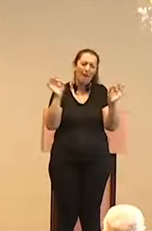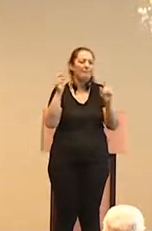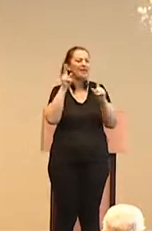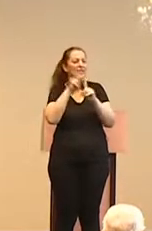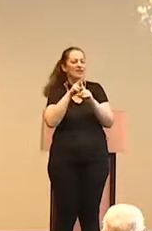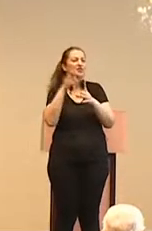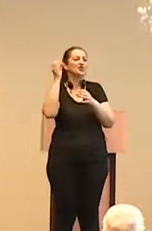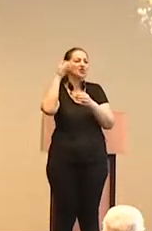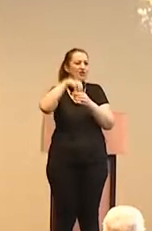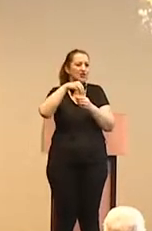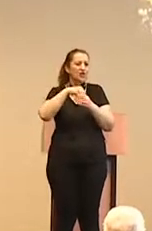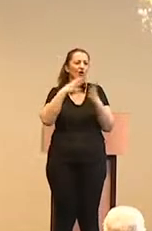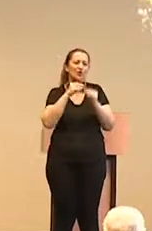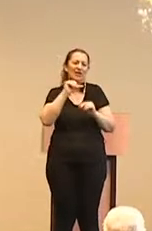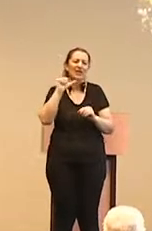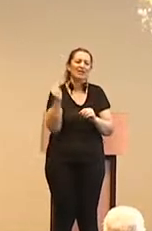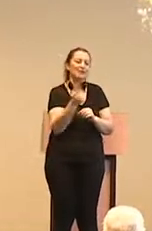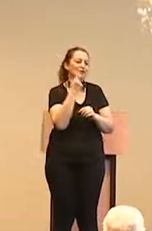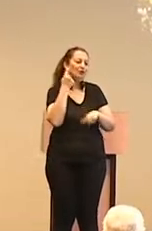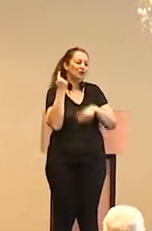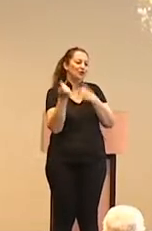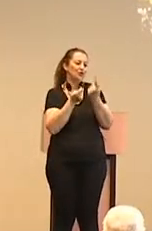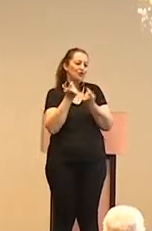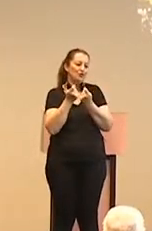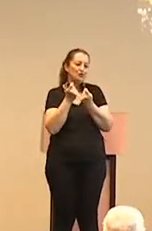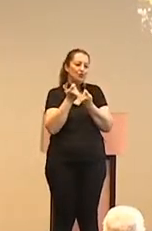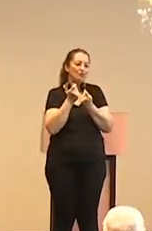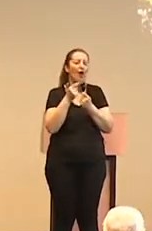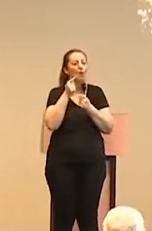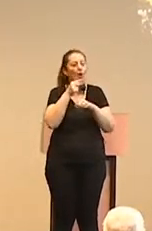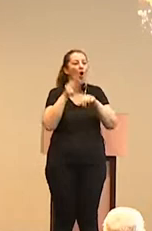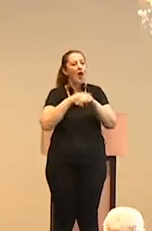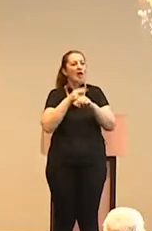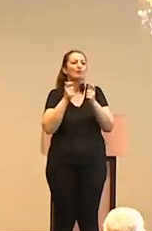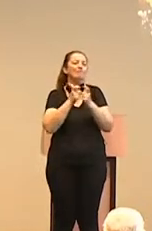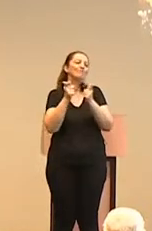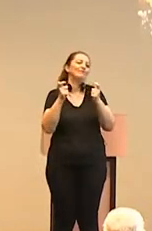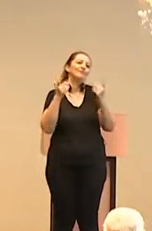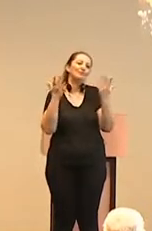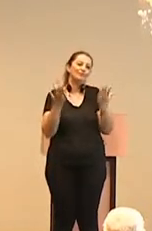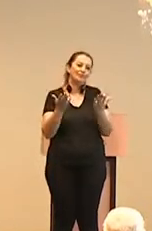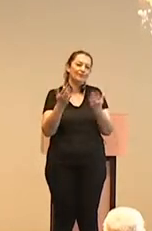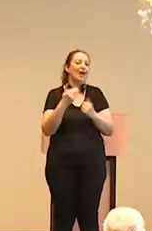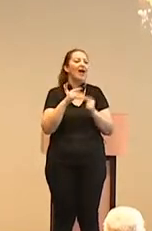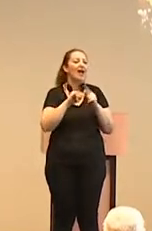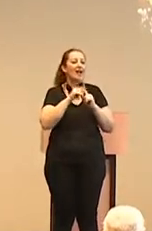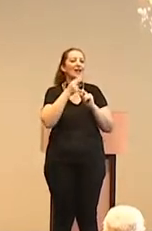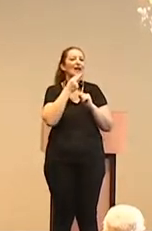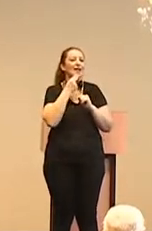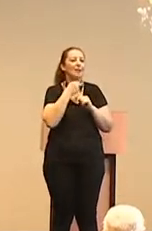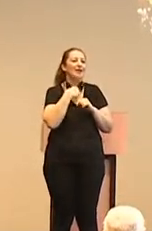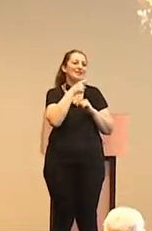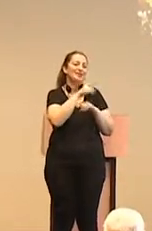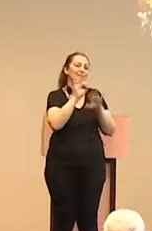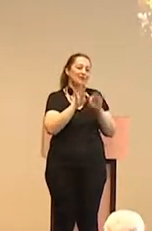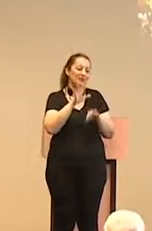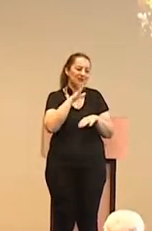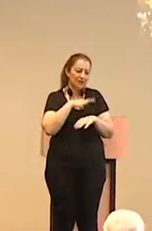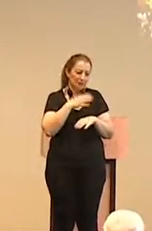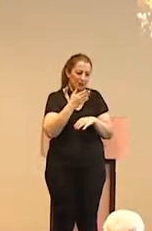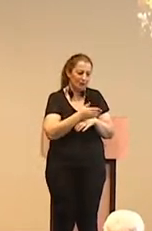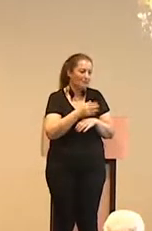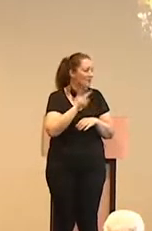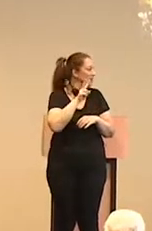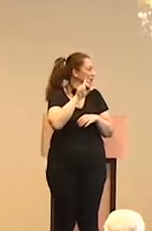and in fact it is a work that includes this participation notion so i hope there will be further